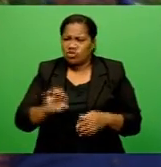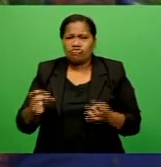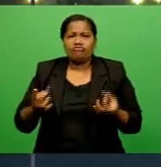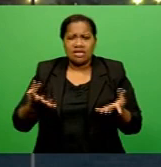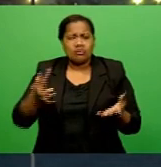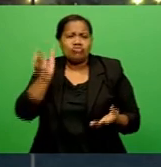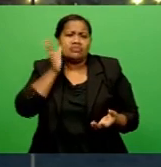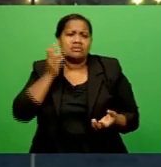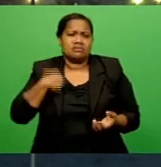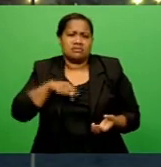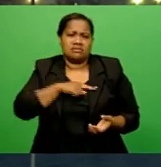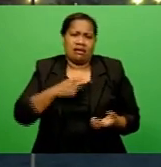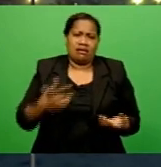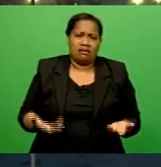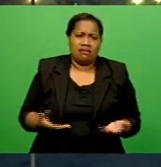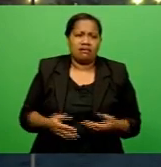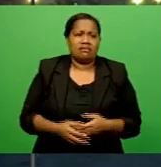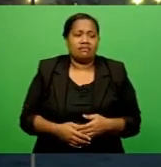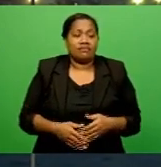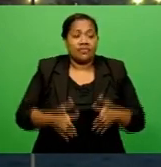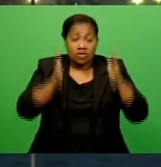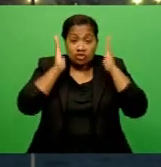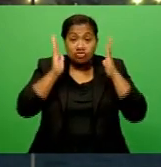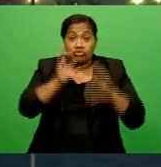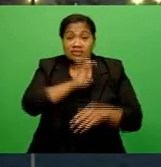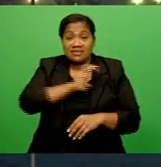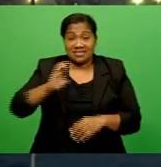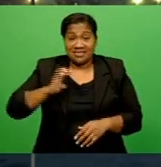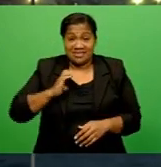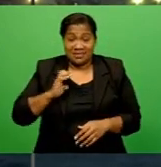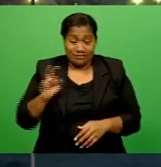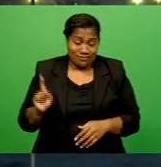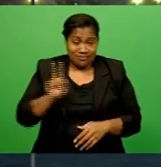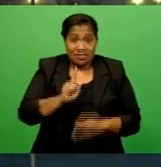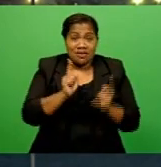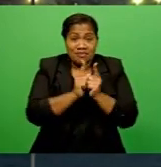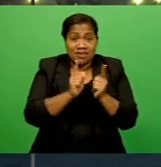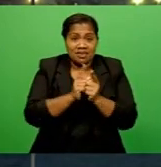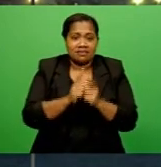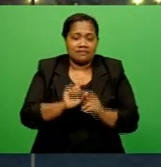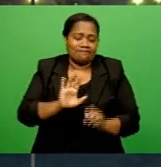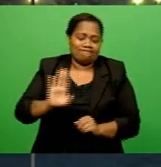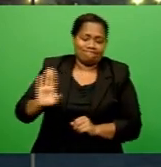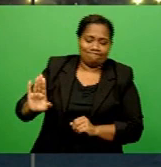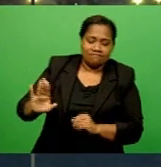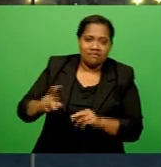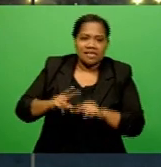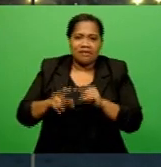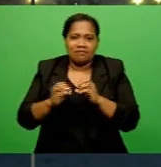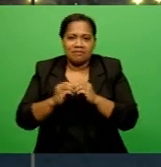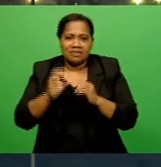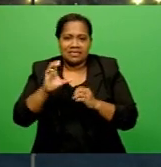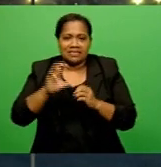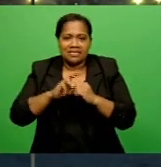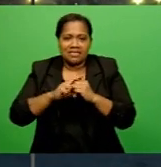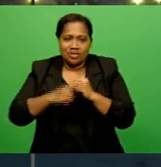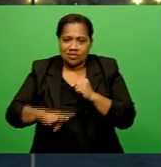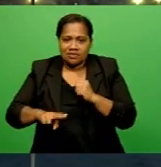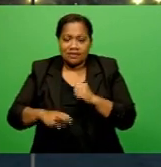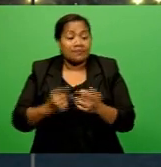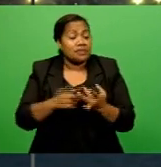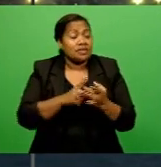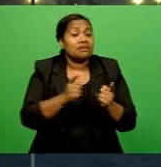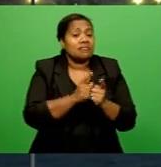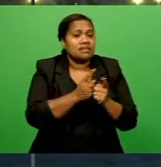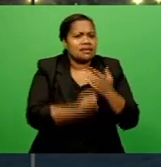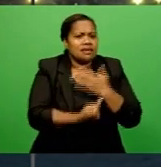we do? Church executives who were at the meeting earlier today refused to speak to FBC News. Another meeting is being held at the